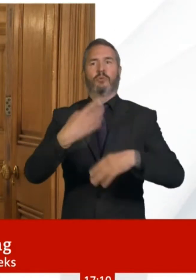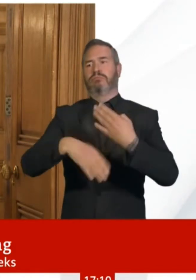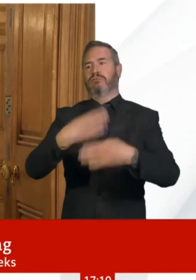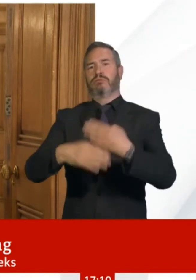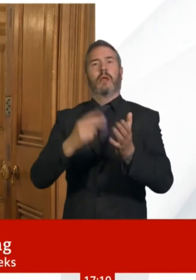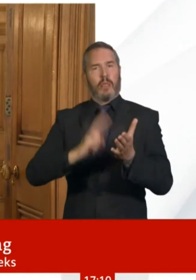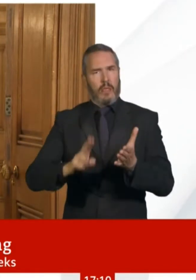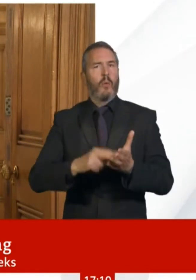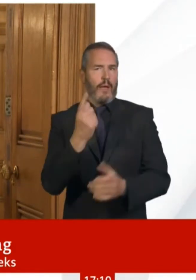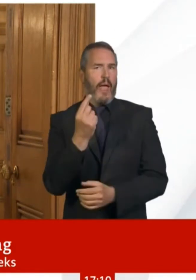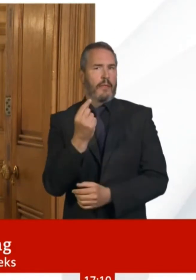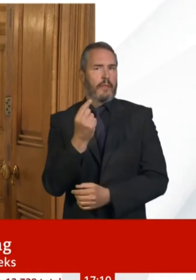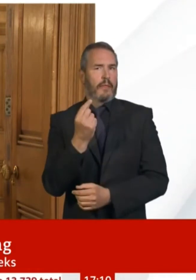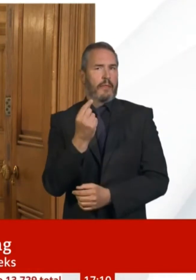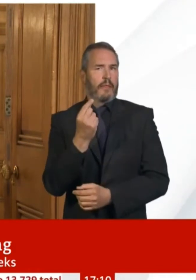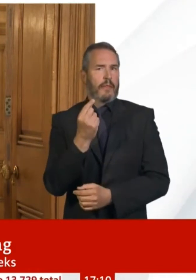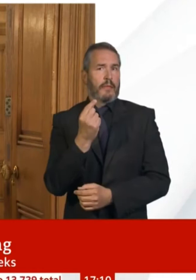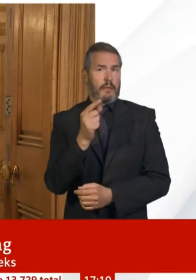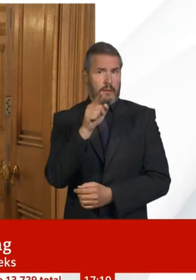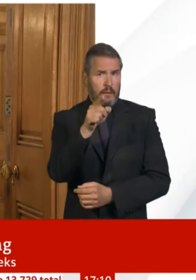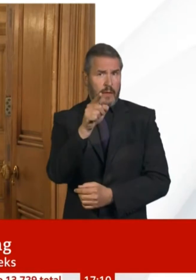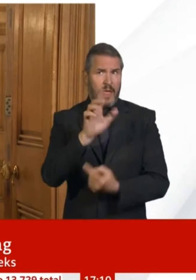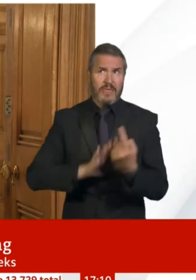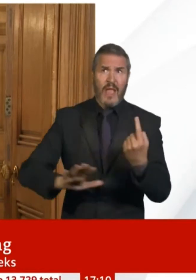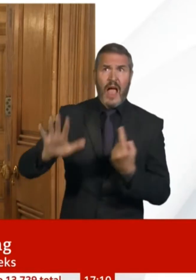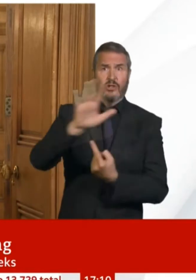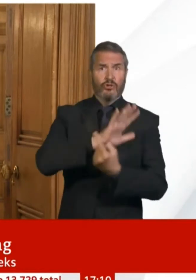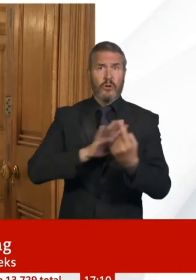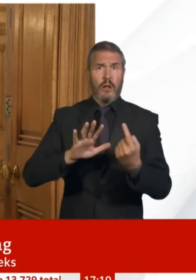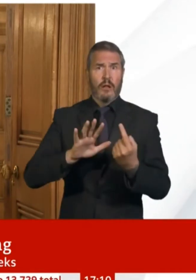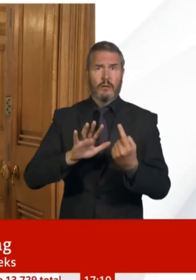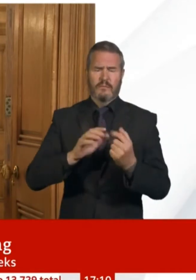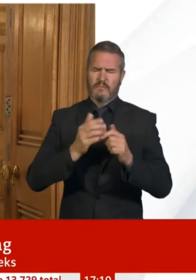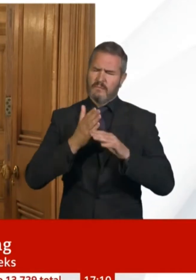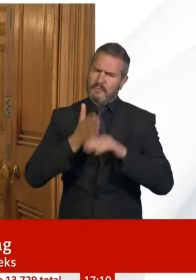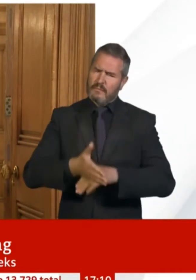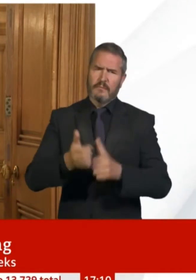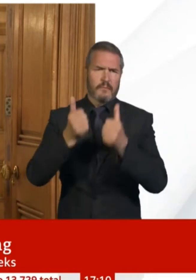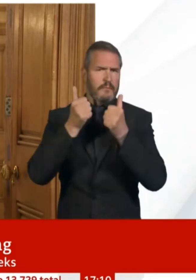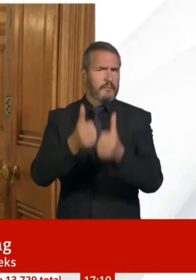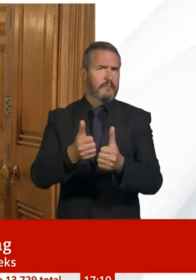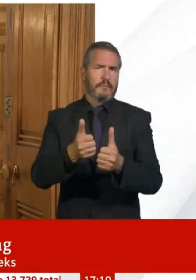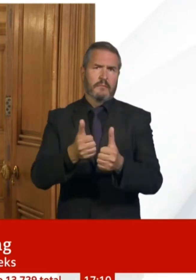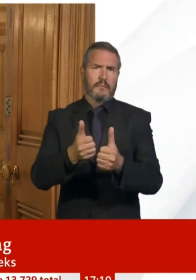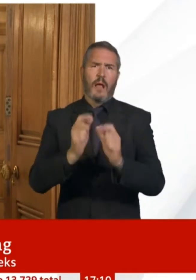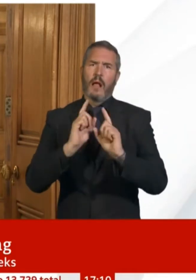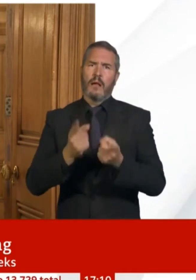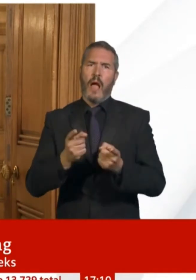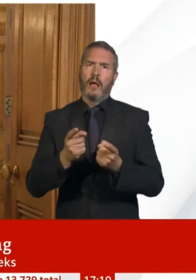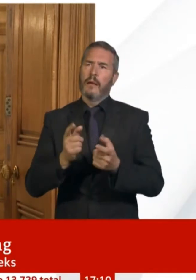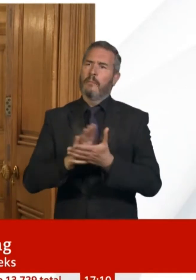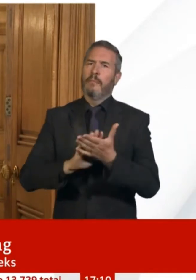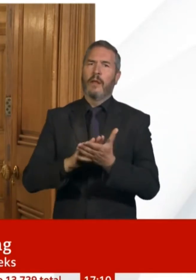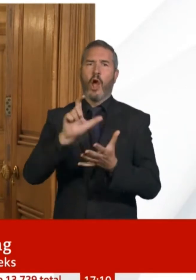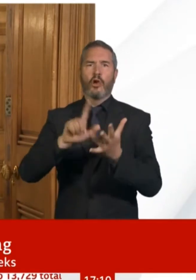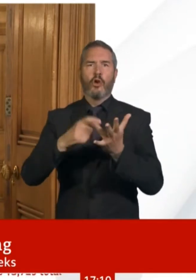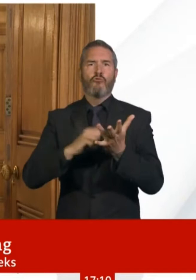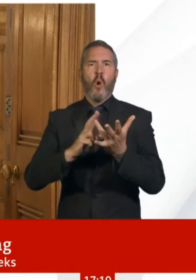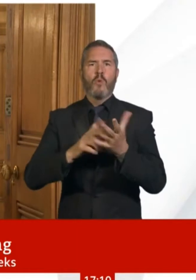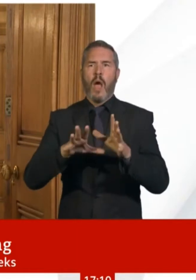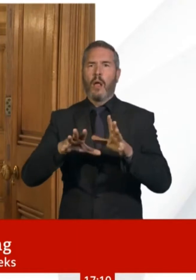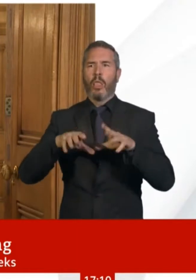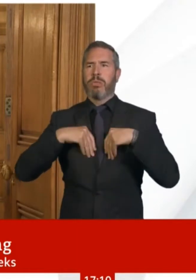It's been an incredible national team effort. Now is not the moment to give the coronavirus a second chance.